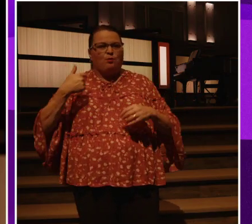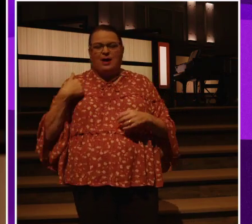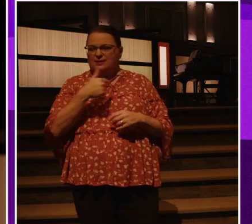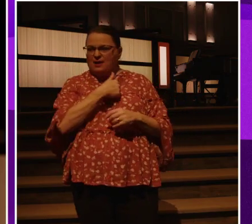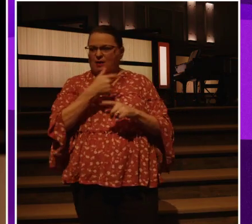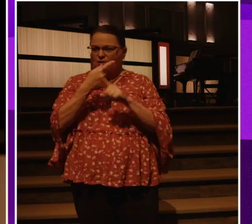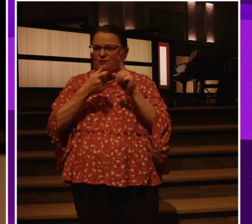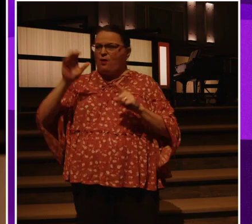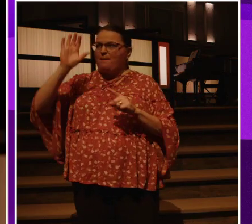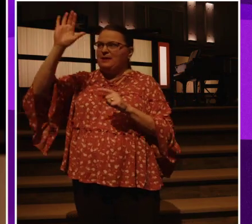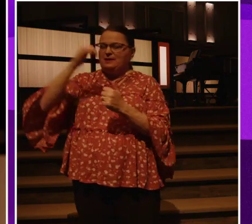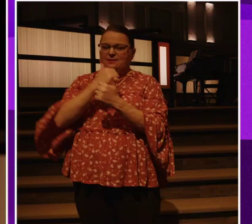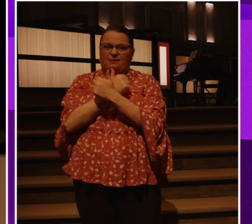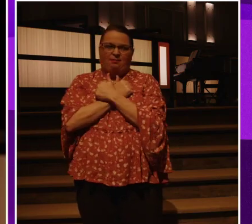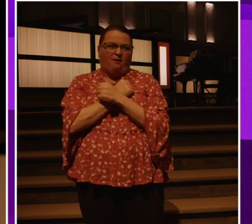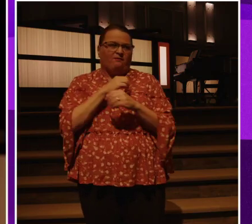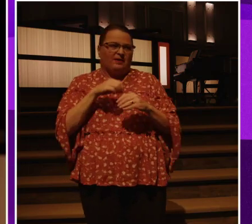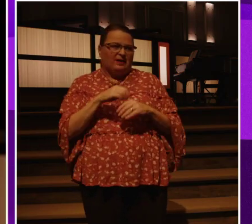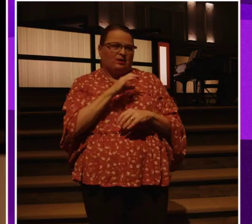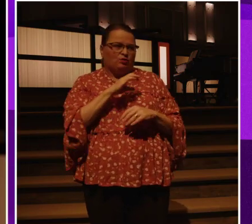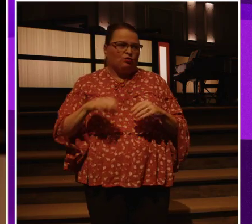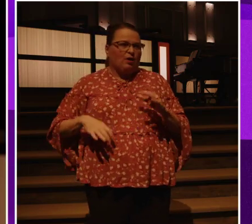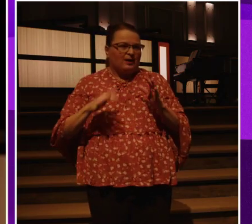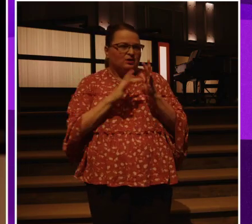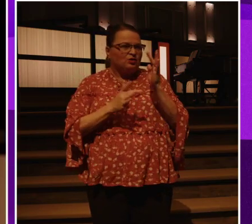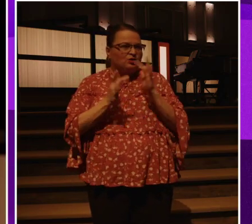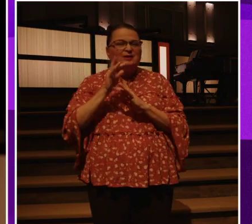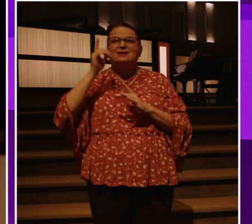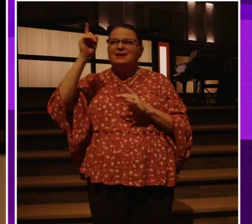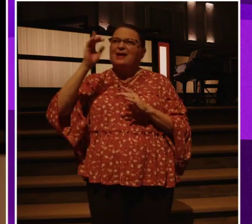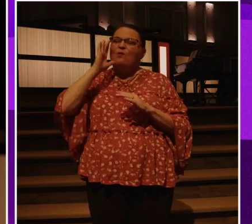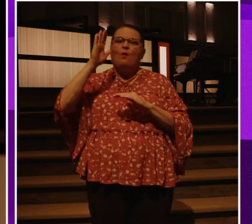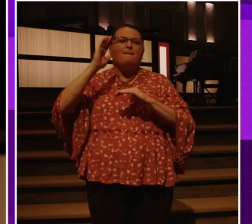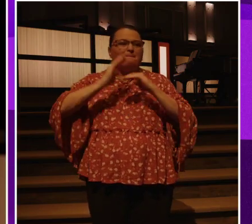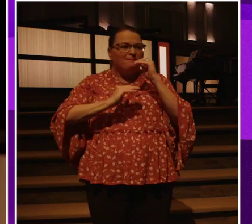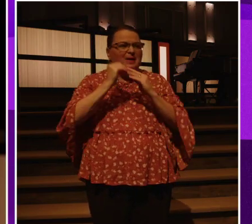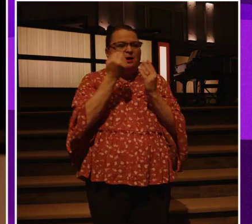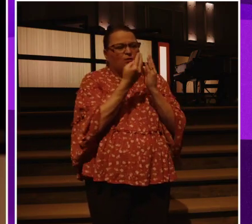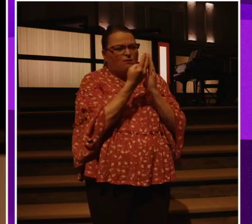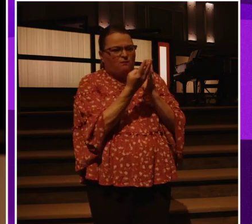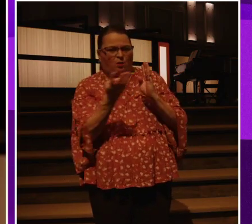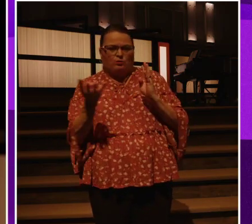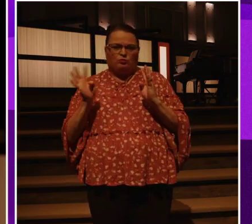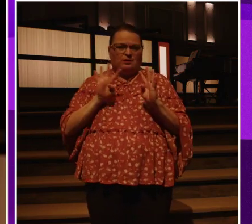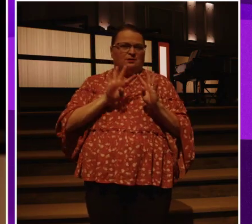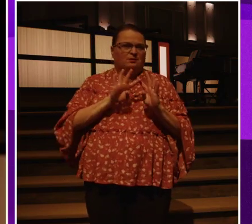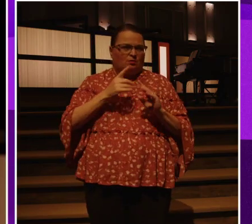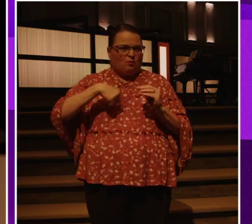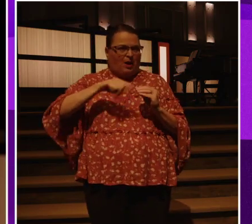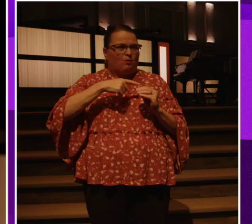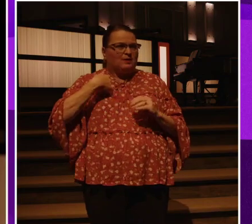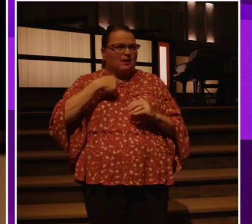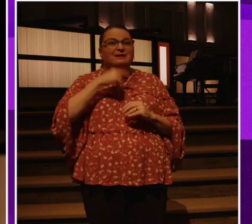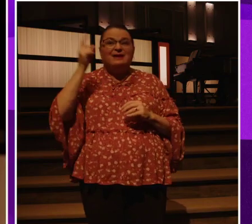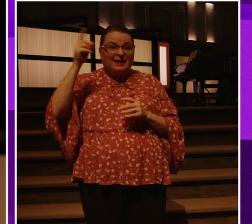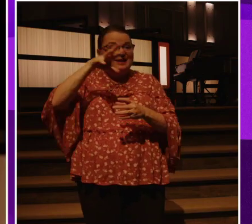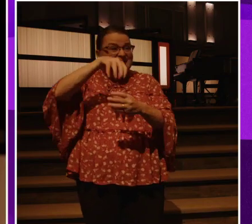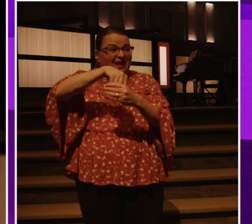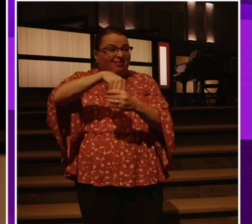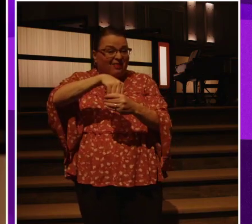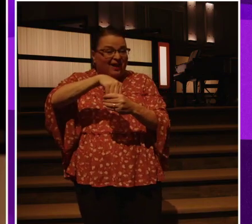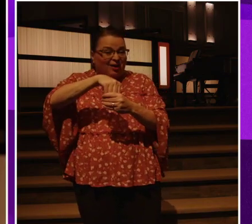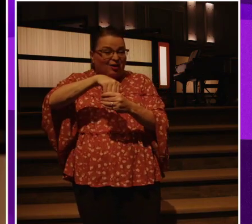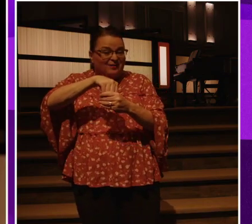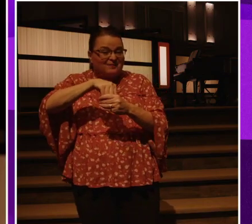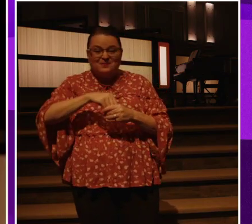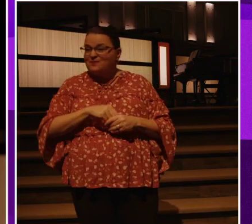God that is in Christ Jesus the Lord. He'll build a fortress around you. He's in there,